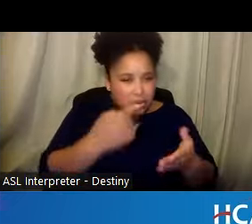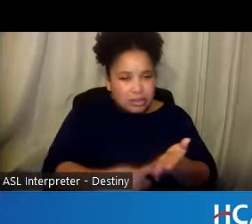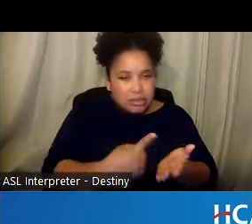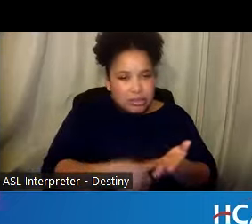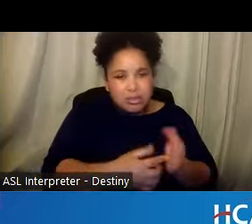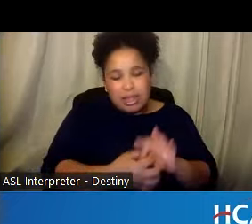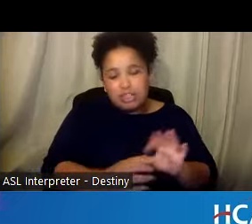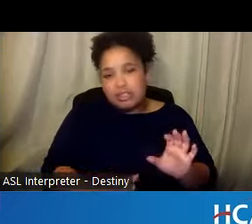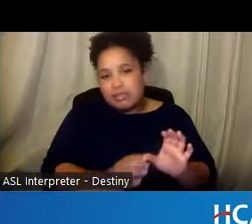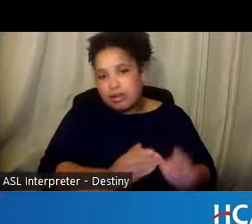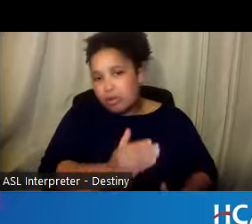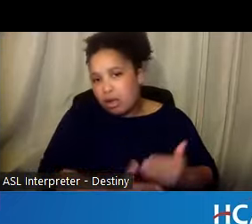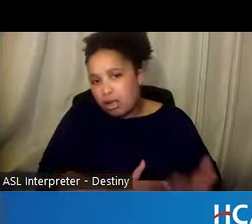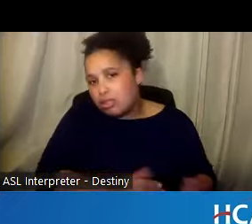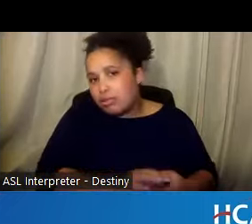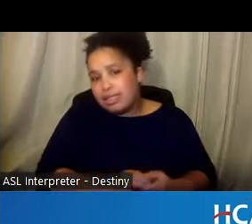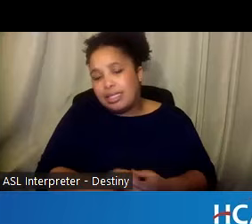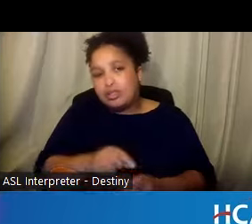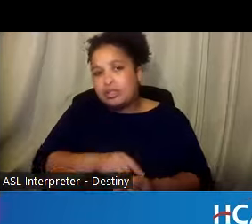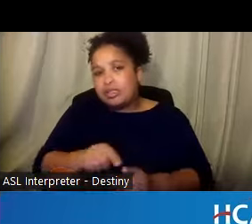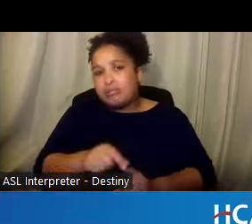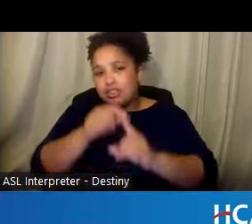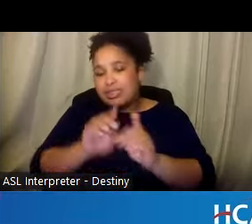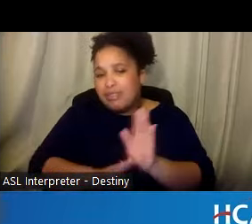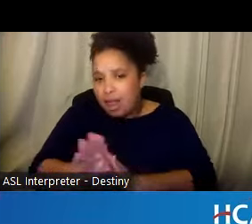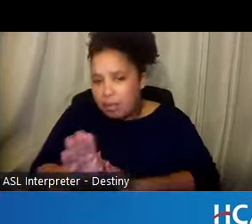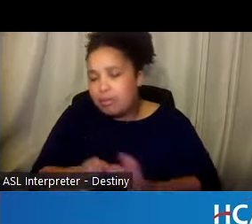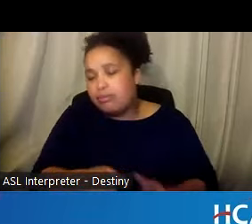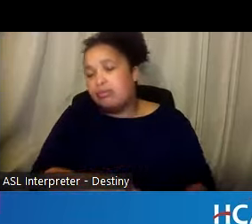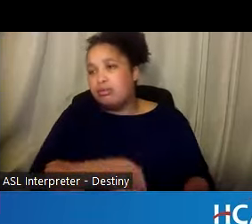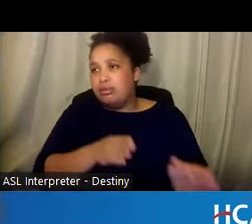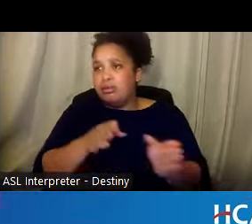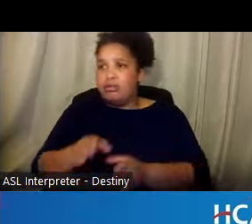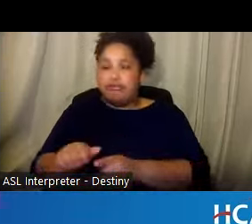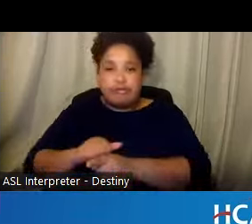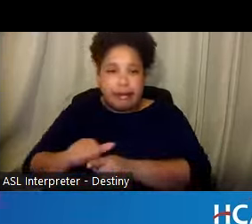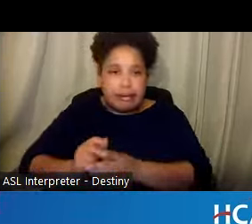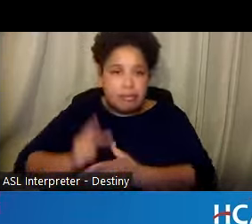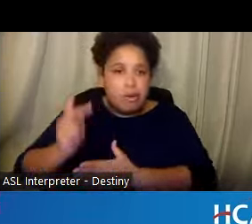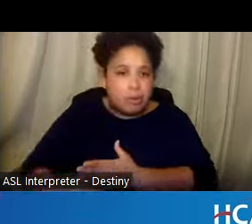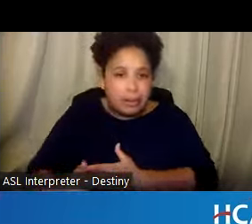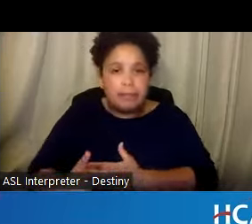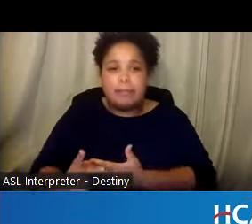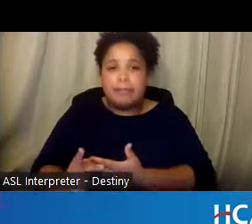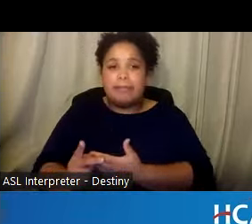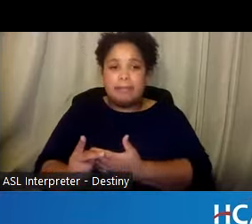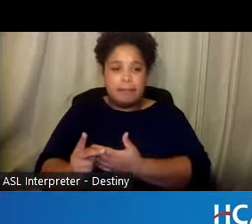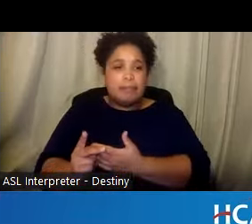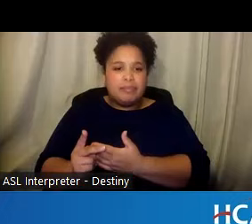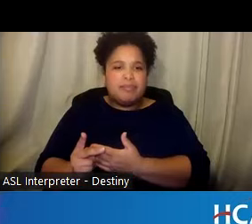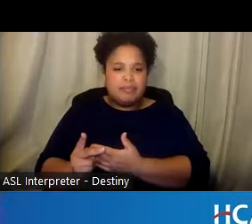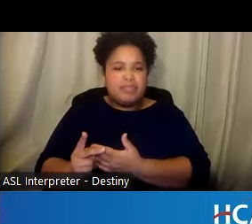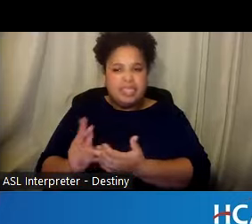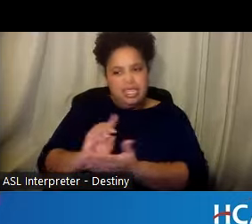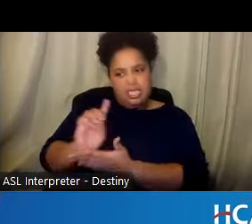certificate process, within specialty development, and within training program, sort of